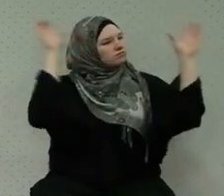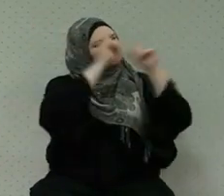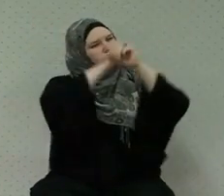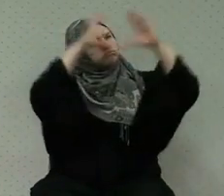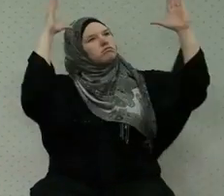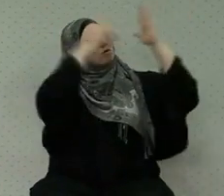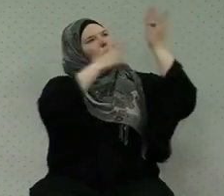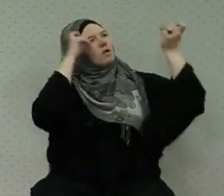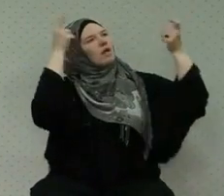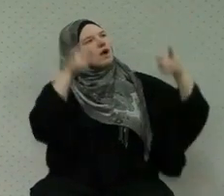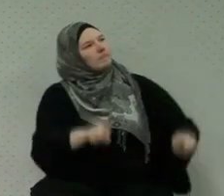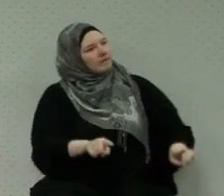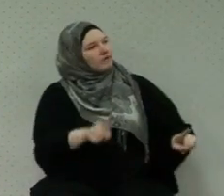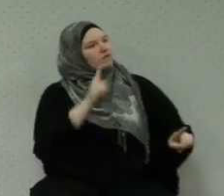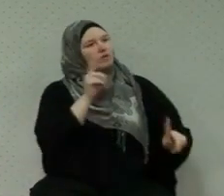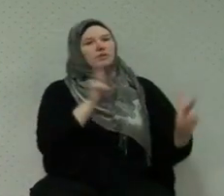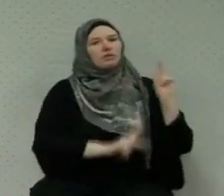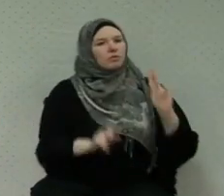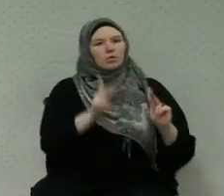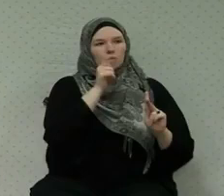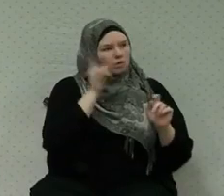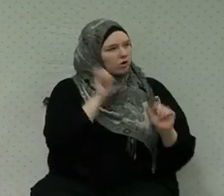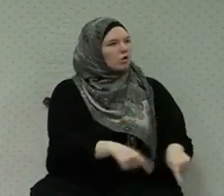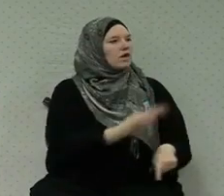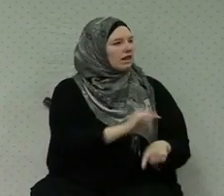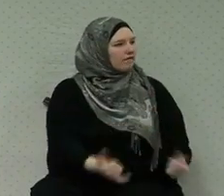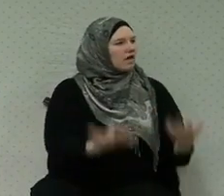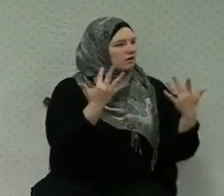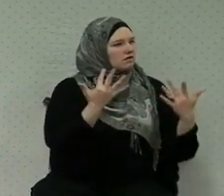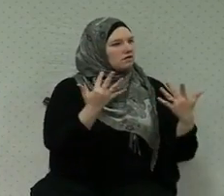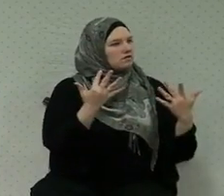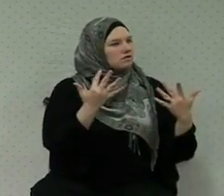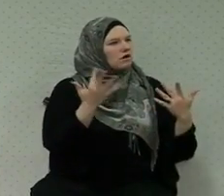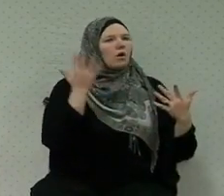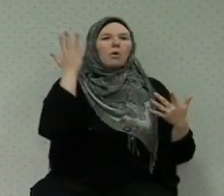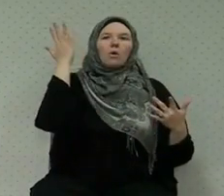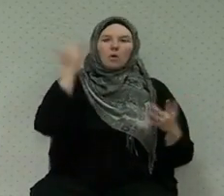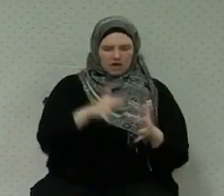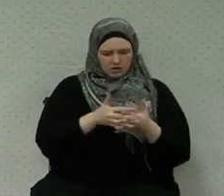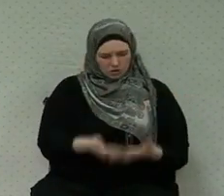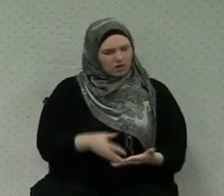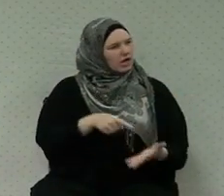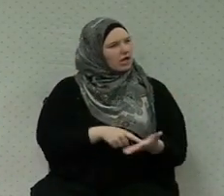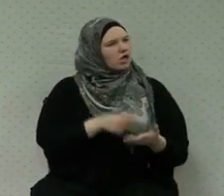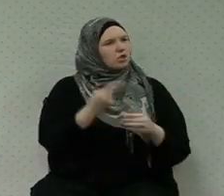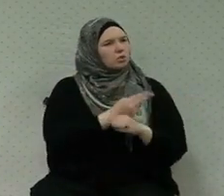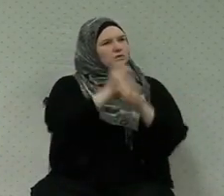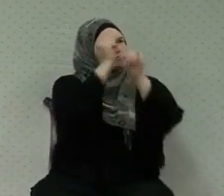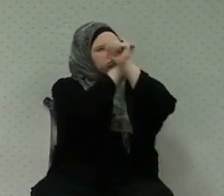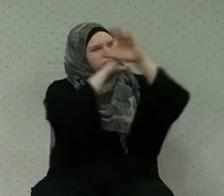what happens for those who go to hellfire. Why is the Quran using graphic